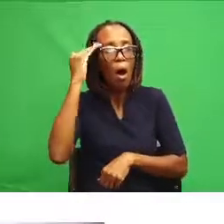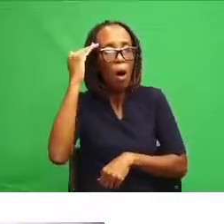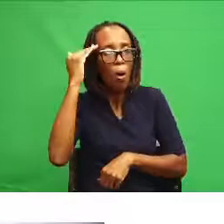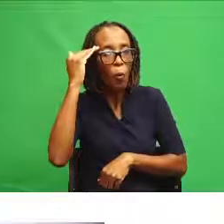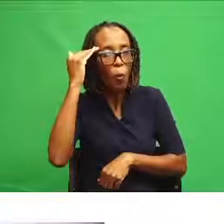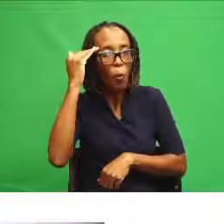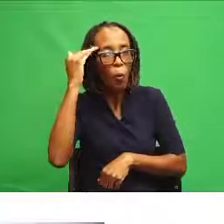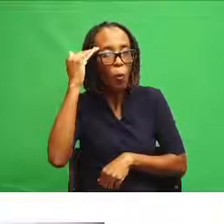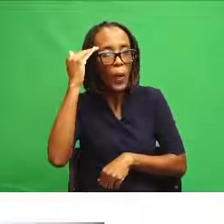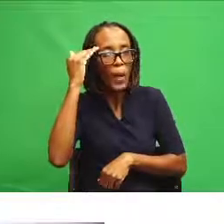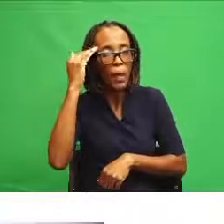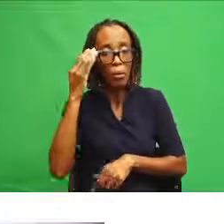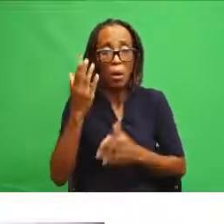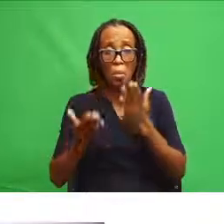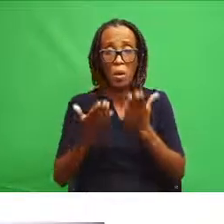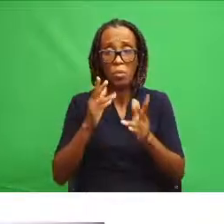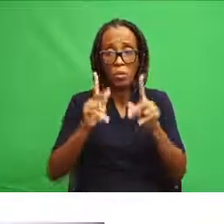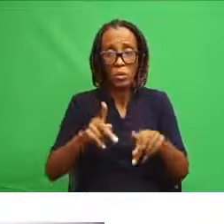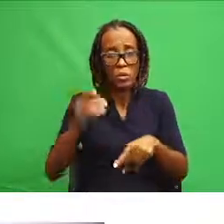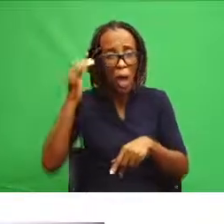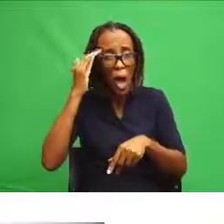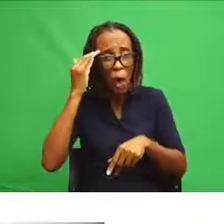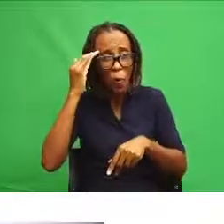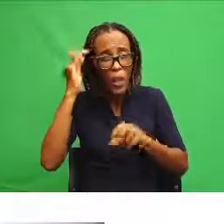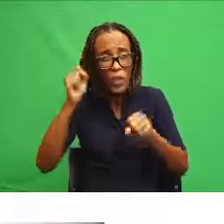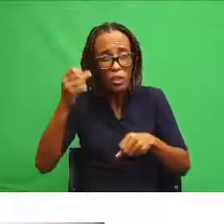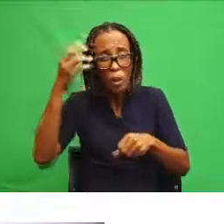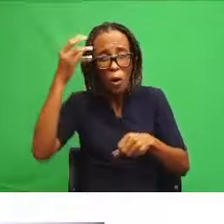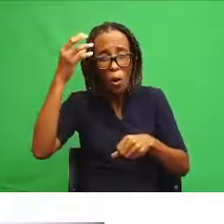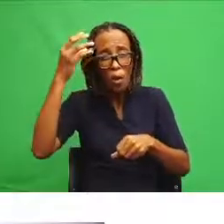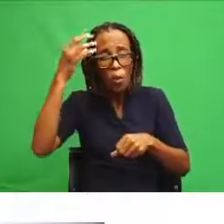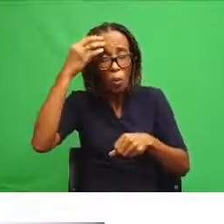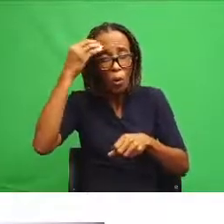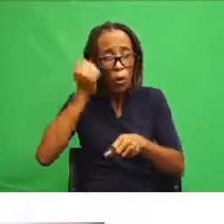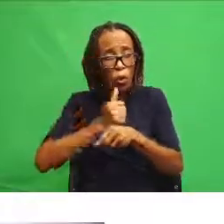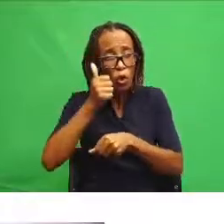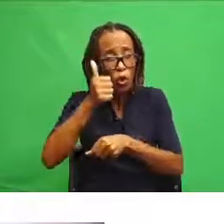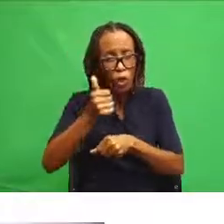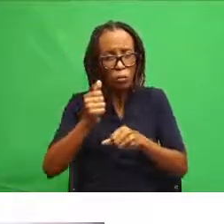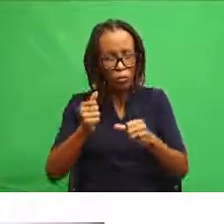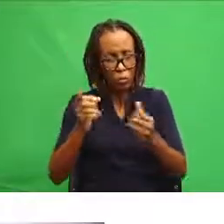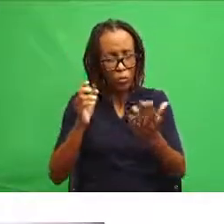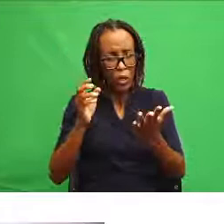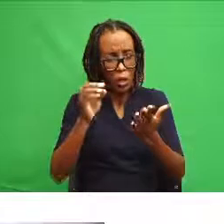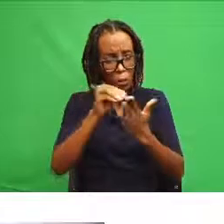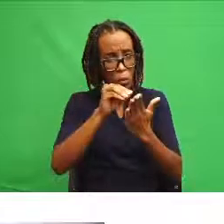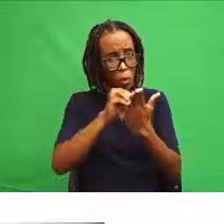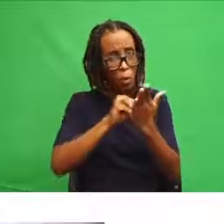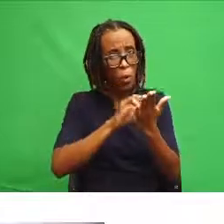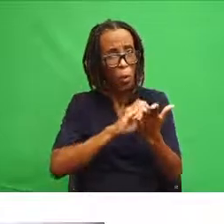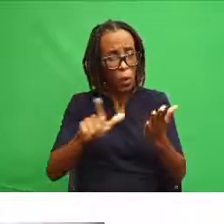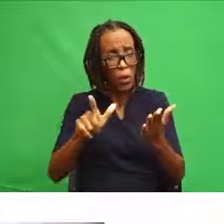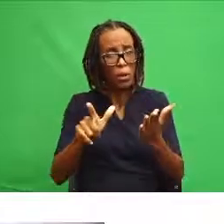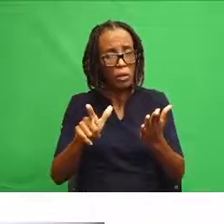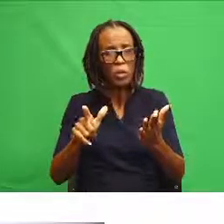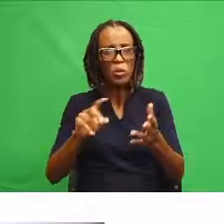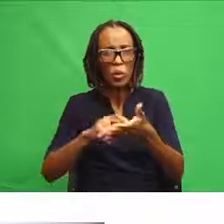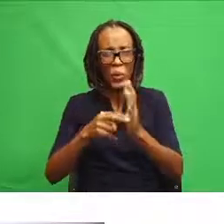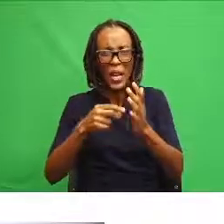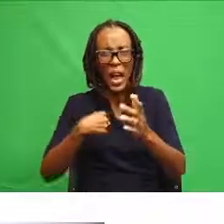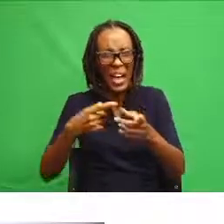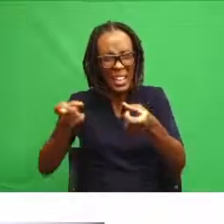is, whether they are mentally competent to in fact execute that thing, it's an issue which